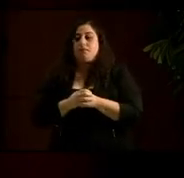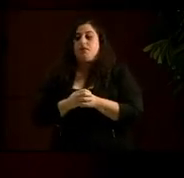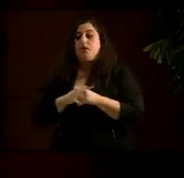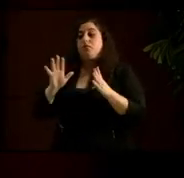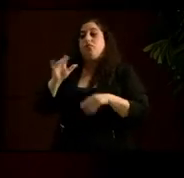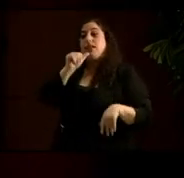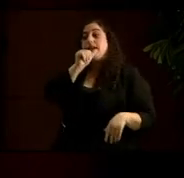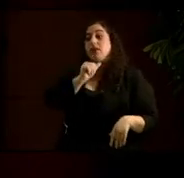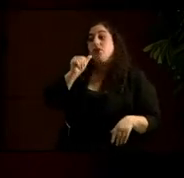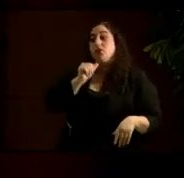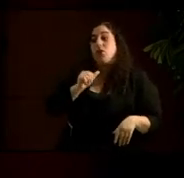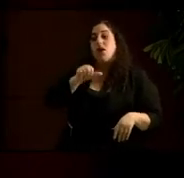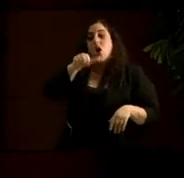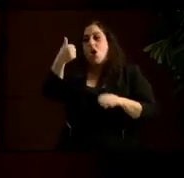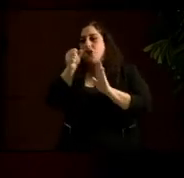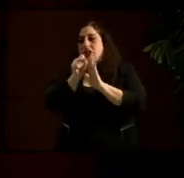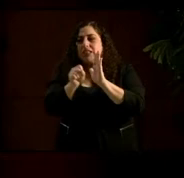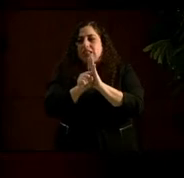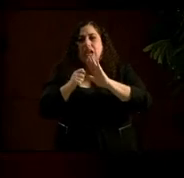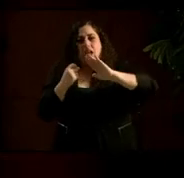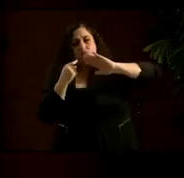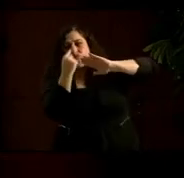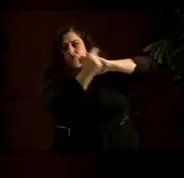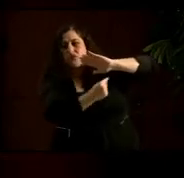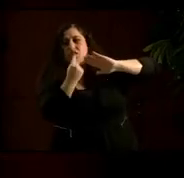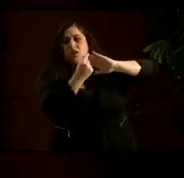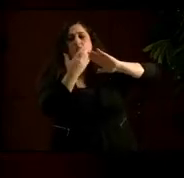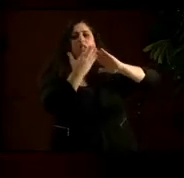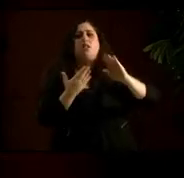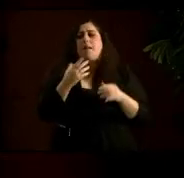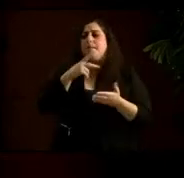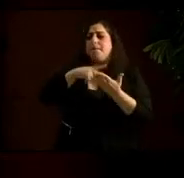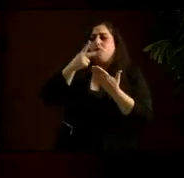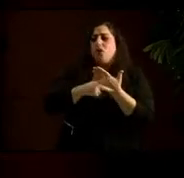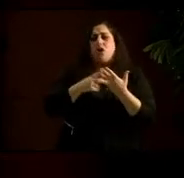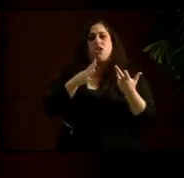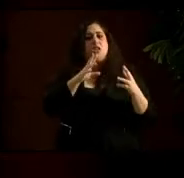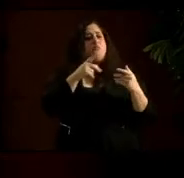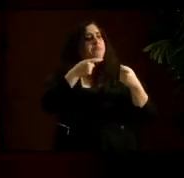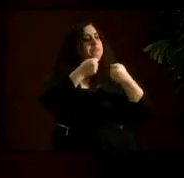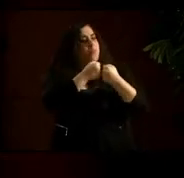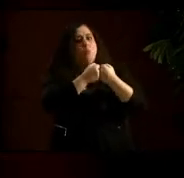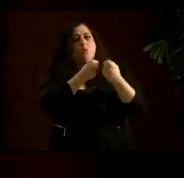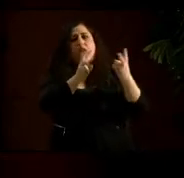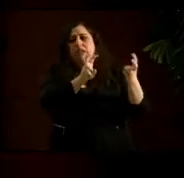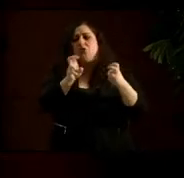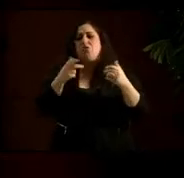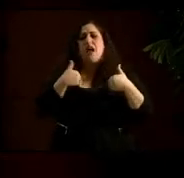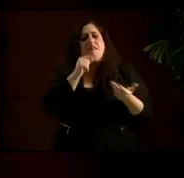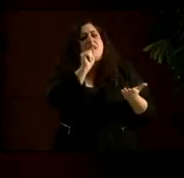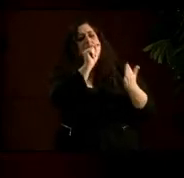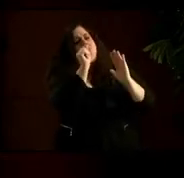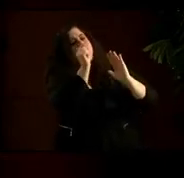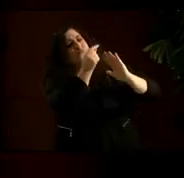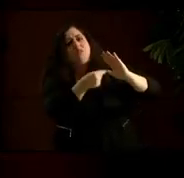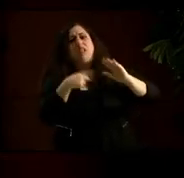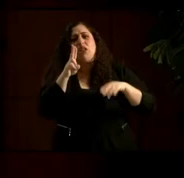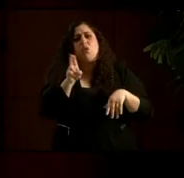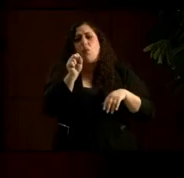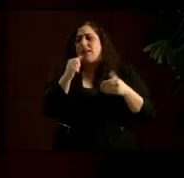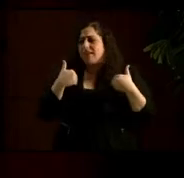have individual projects or programs focused on border issues, but few have regional prominence and faculty expertise